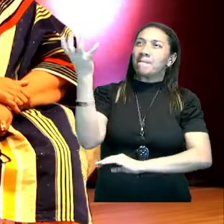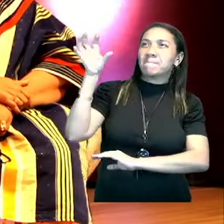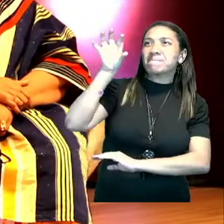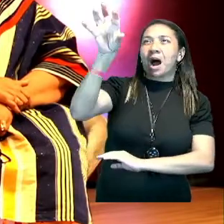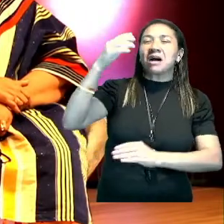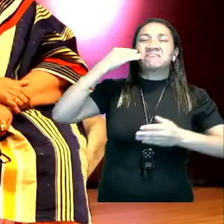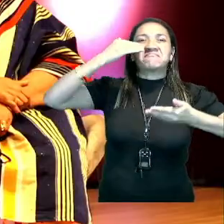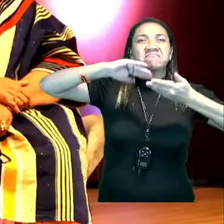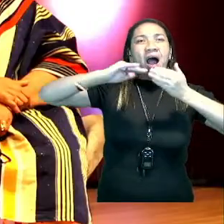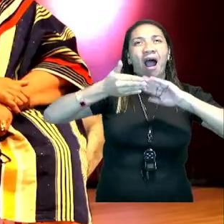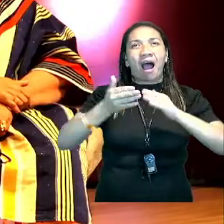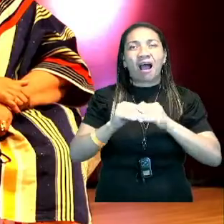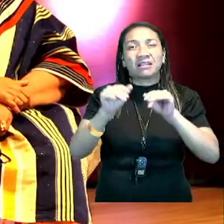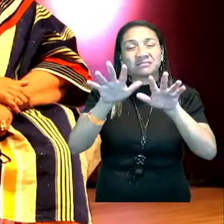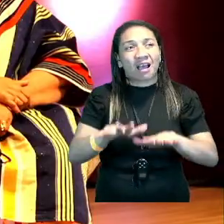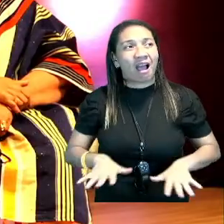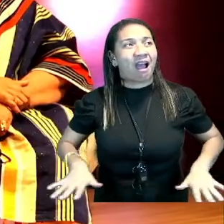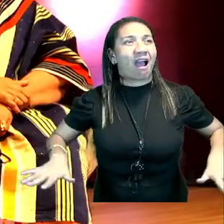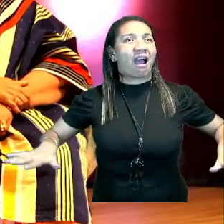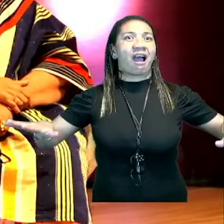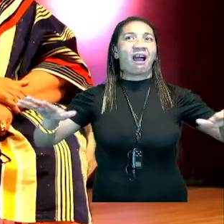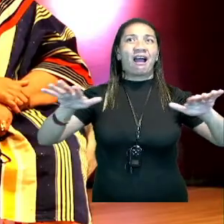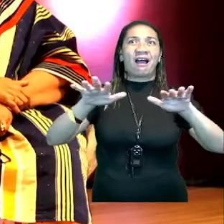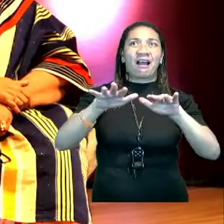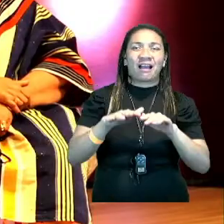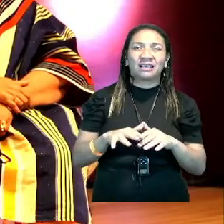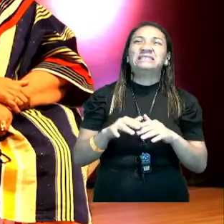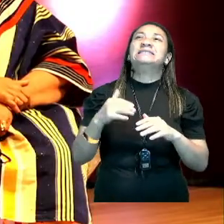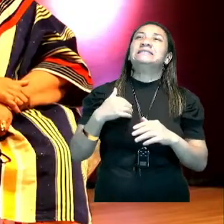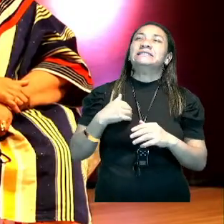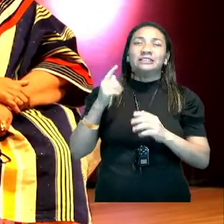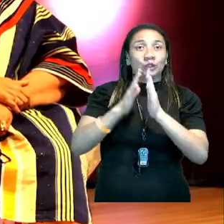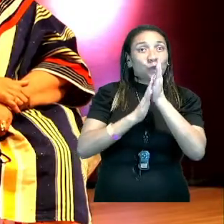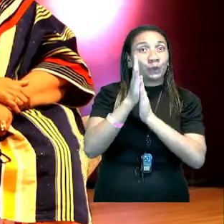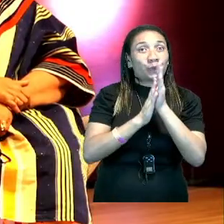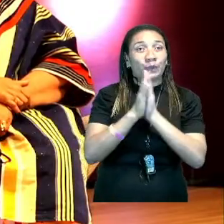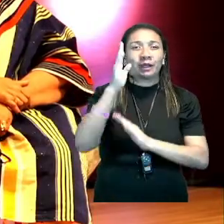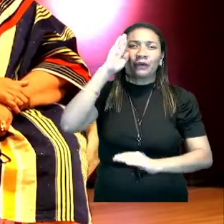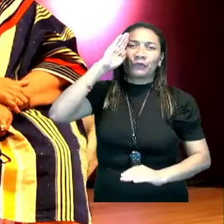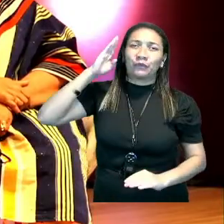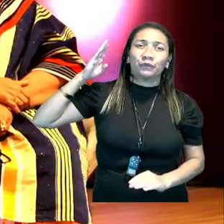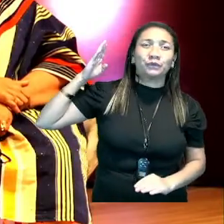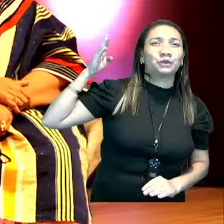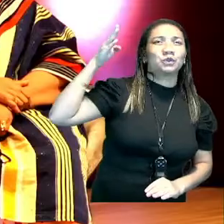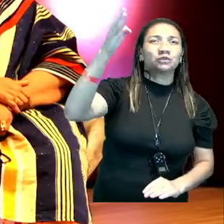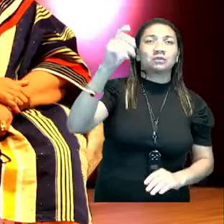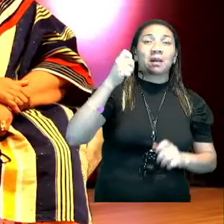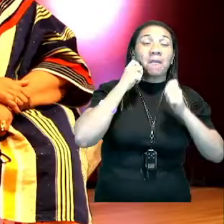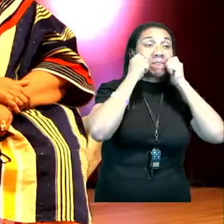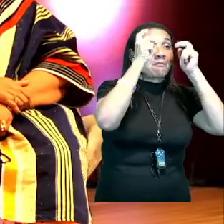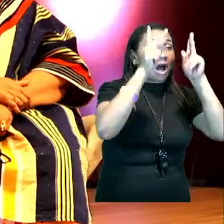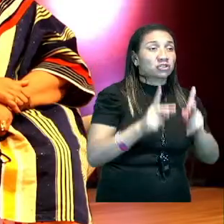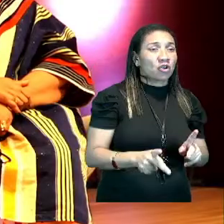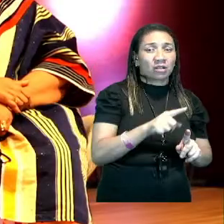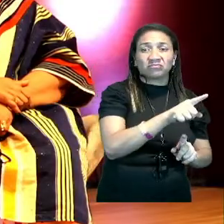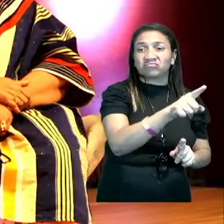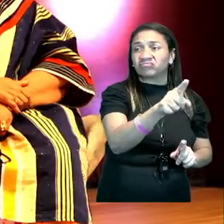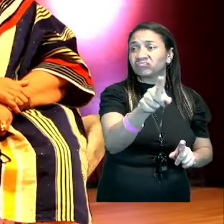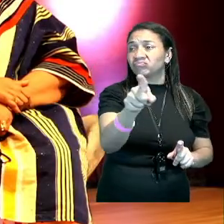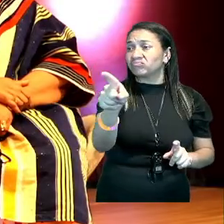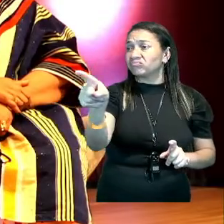the hope of having a country at peace. We cannot give up on the hope of a